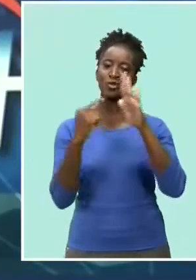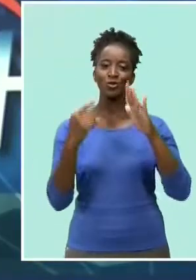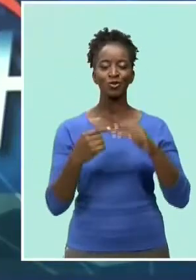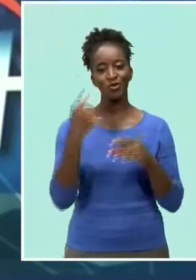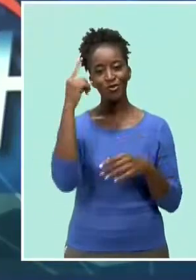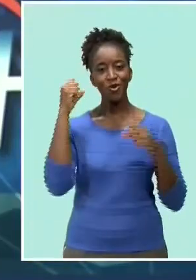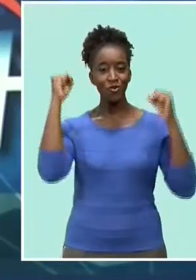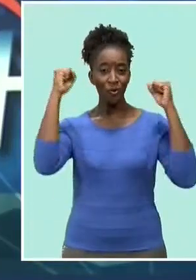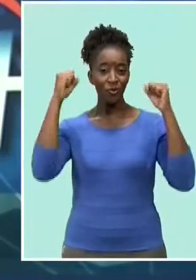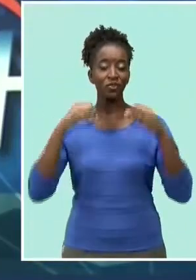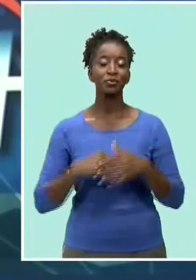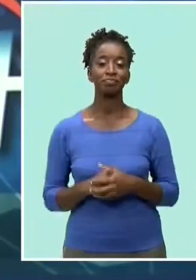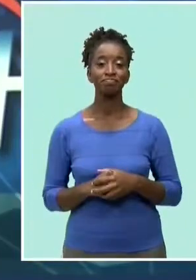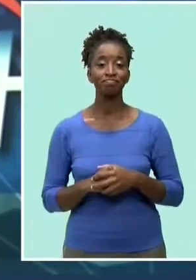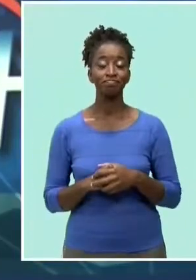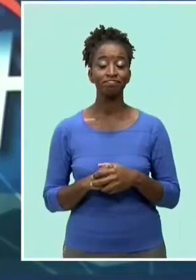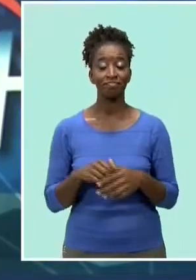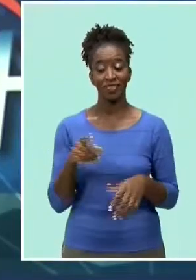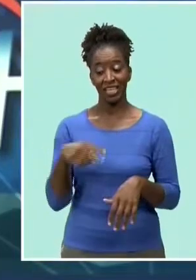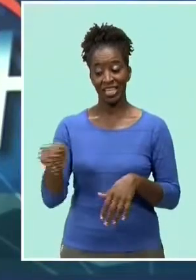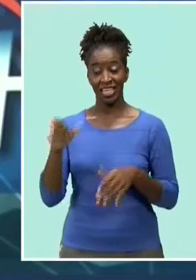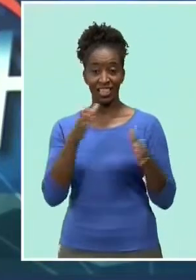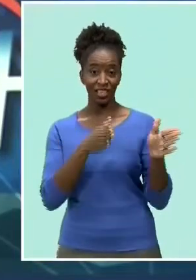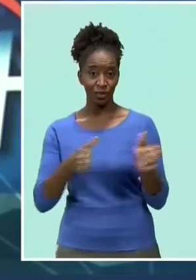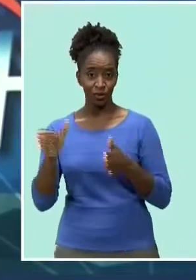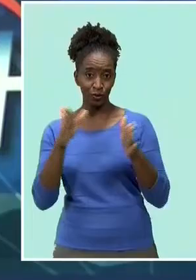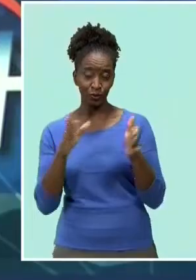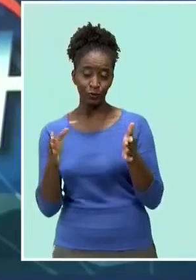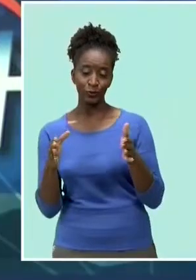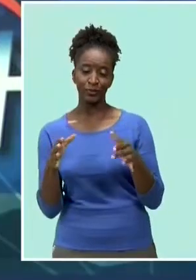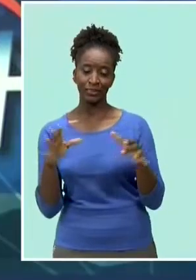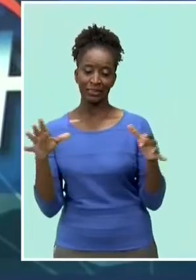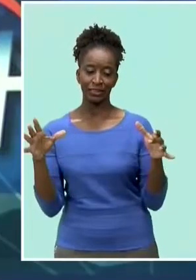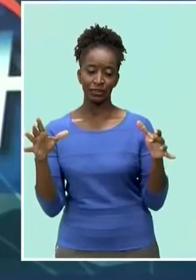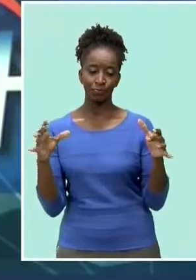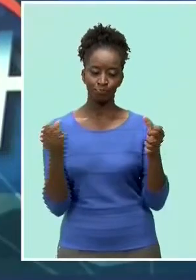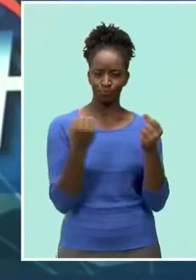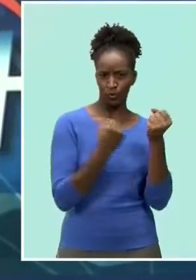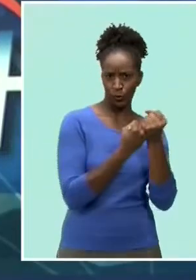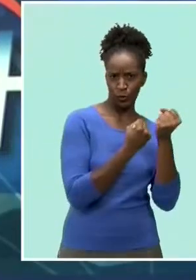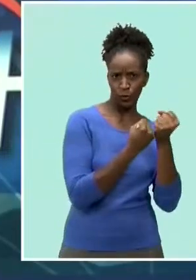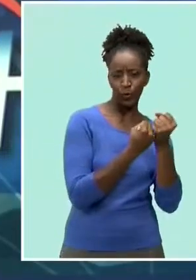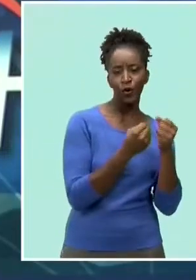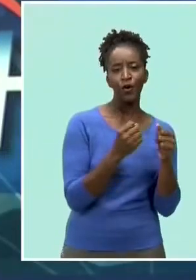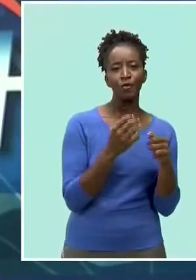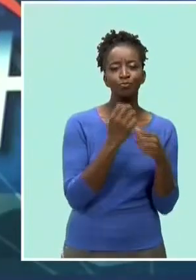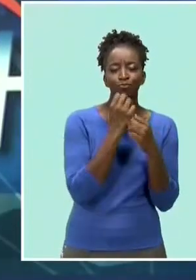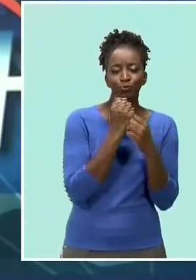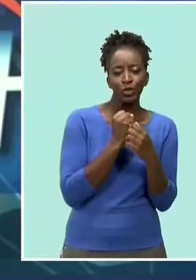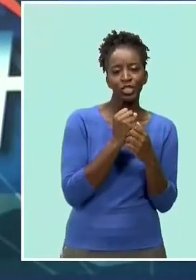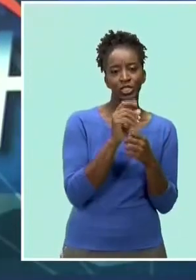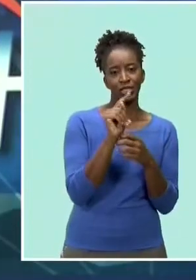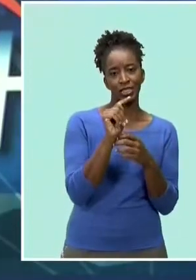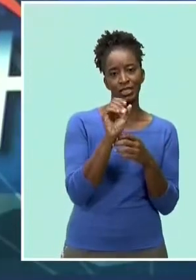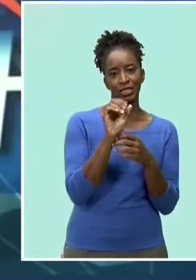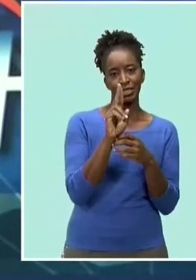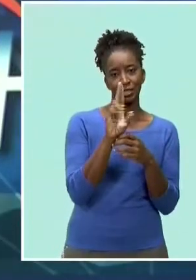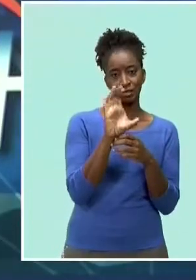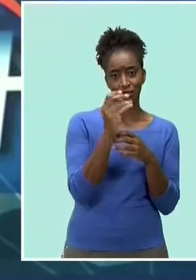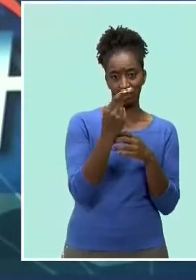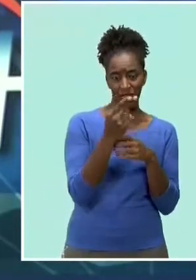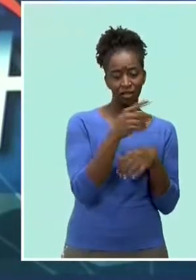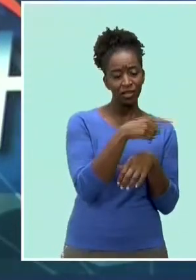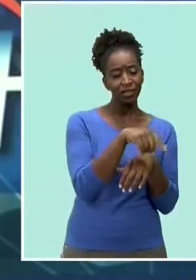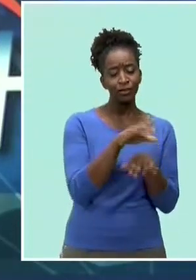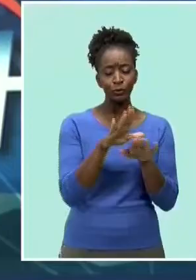And the organizers of Rise are partnering up with the Precious Touch Foundation this year. The organization grants wishes to children with life-threatening illnesses. The